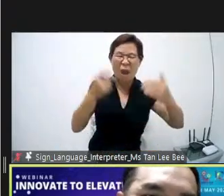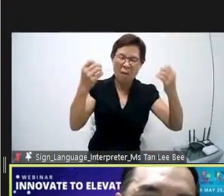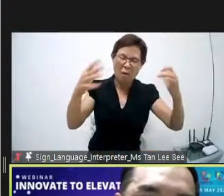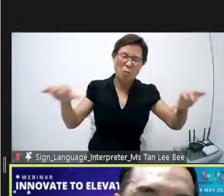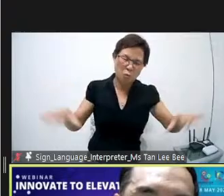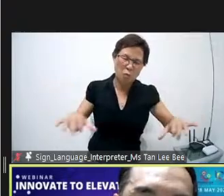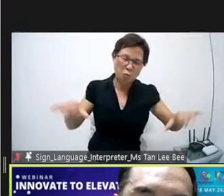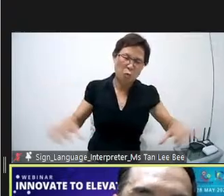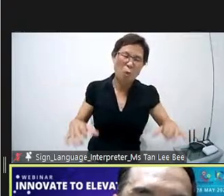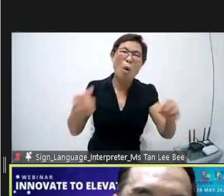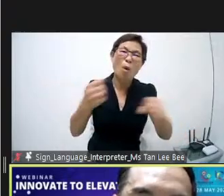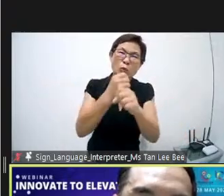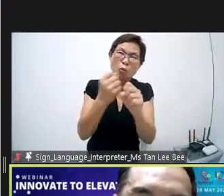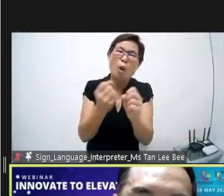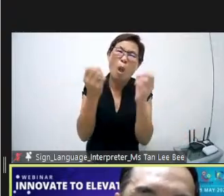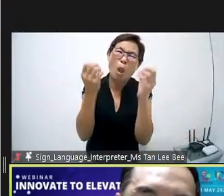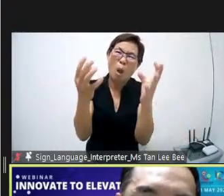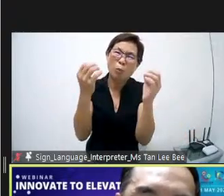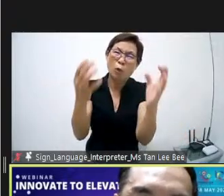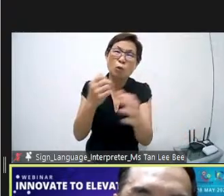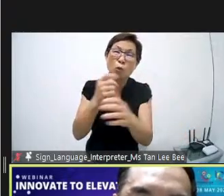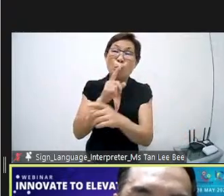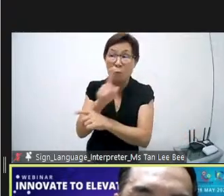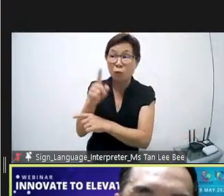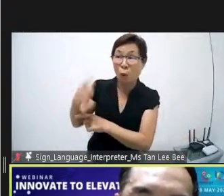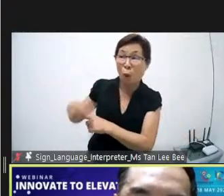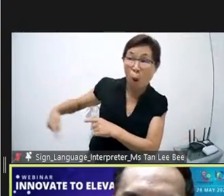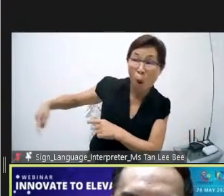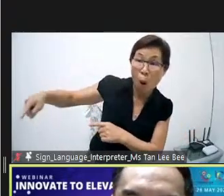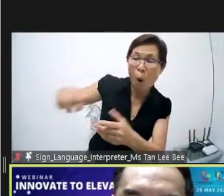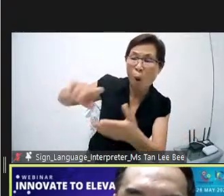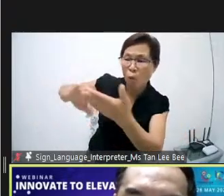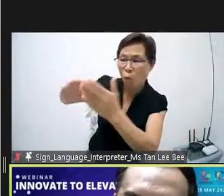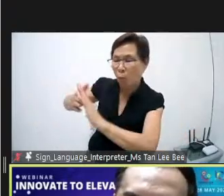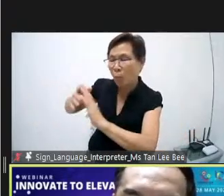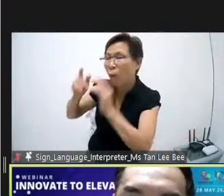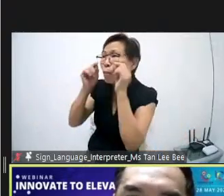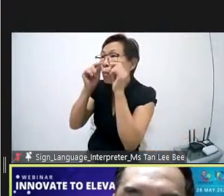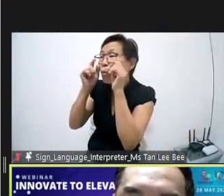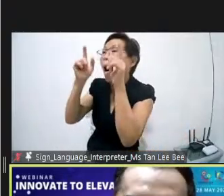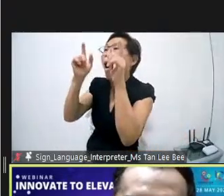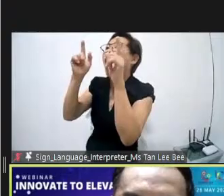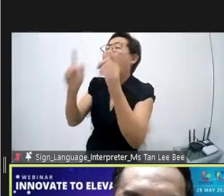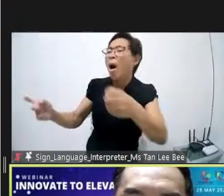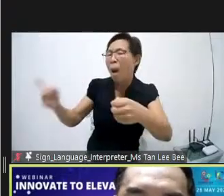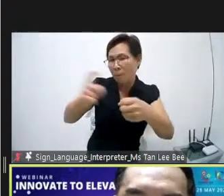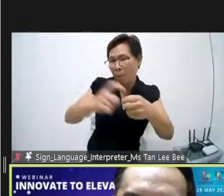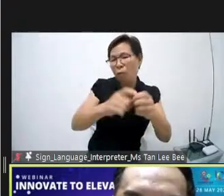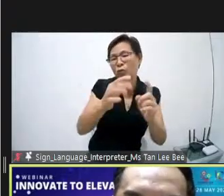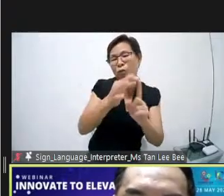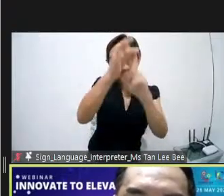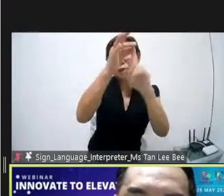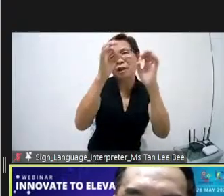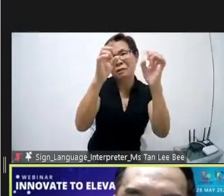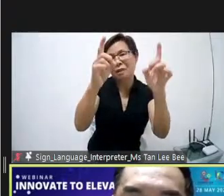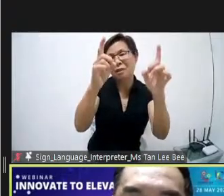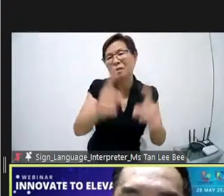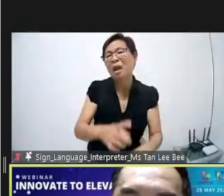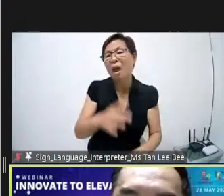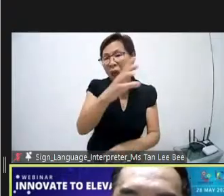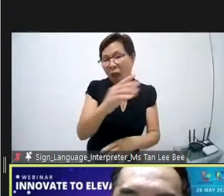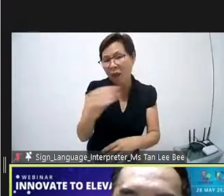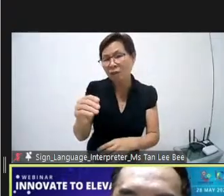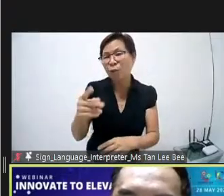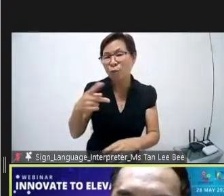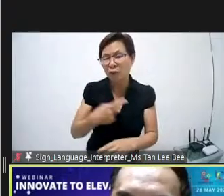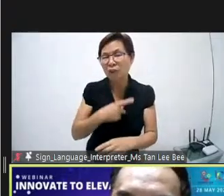things to ensure that all communities are aware about special educations. And when